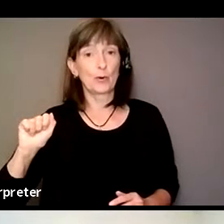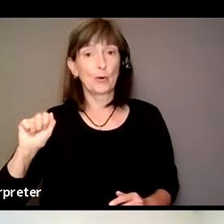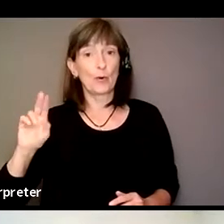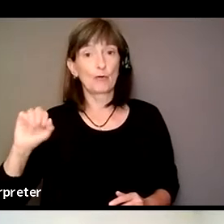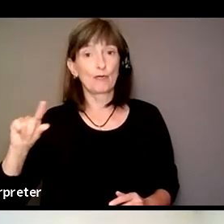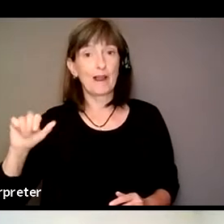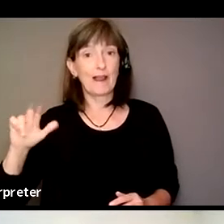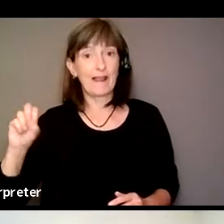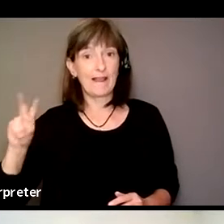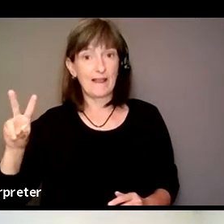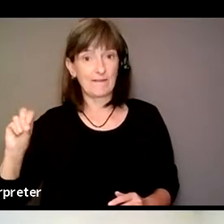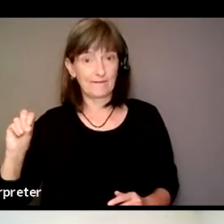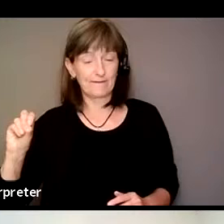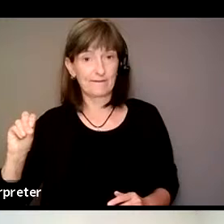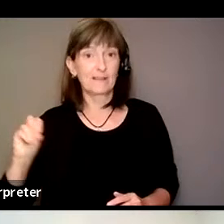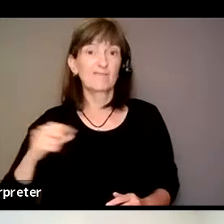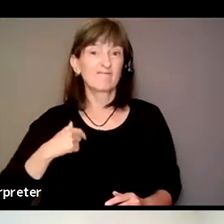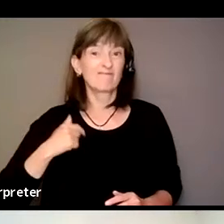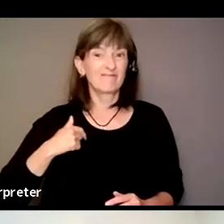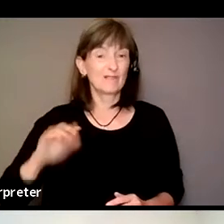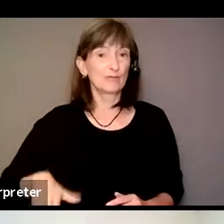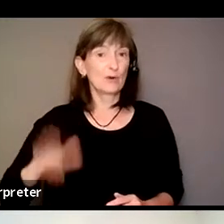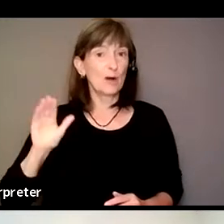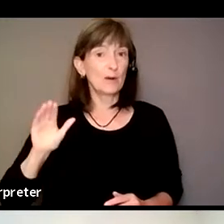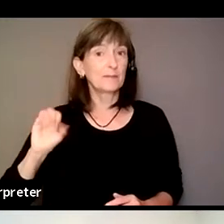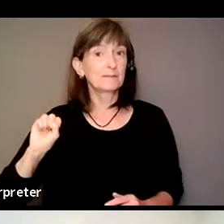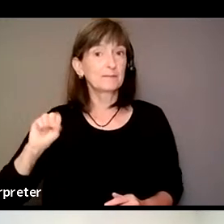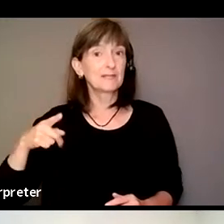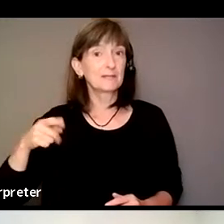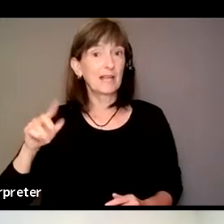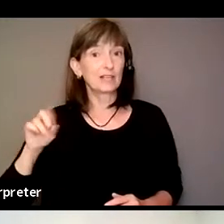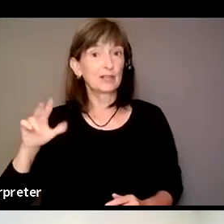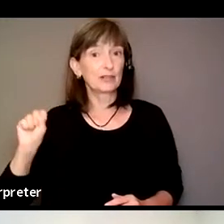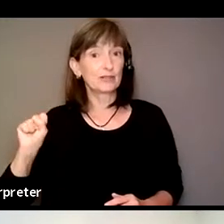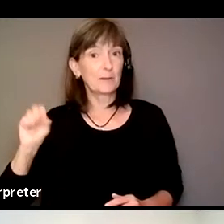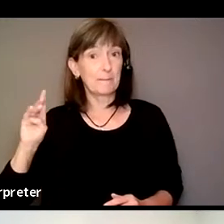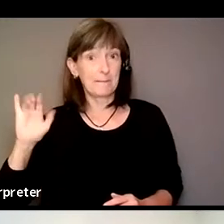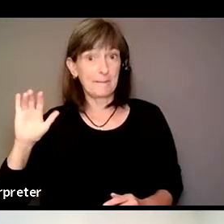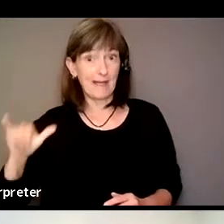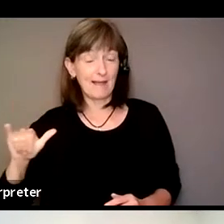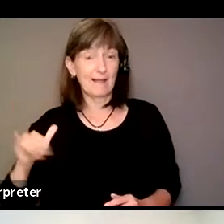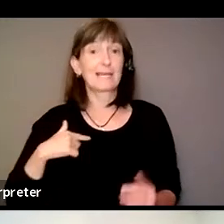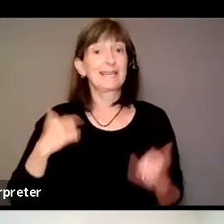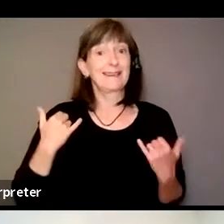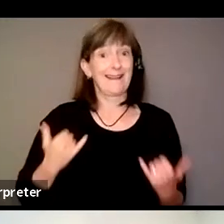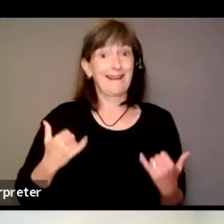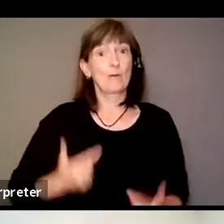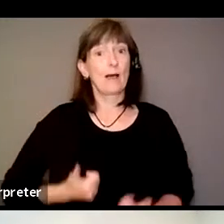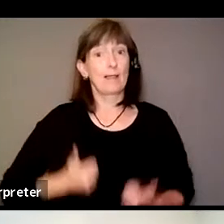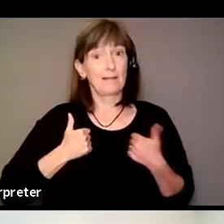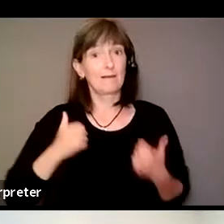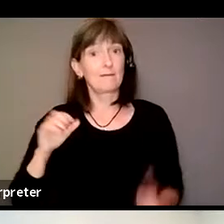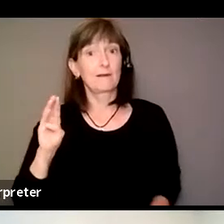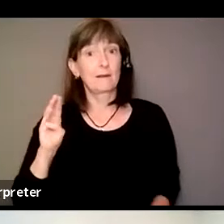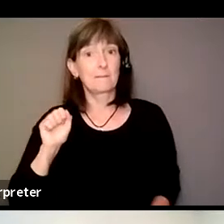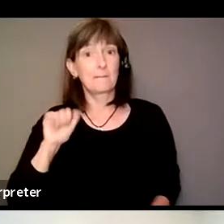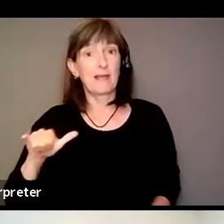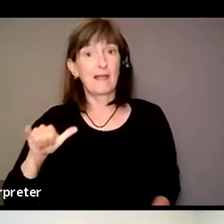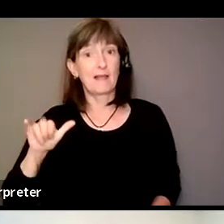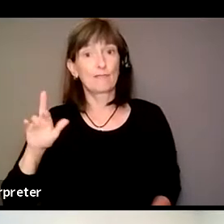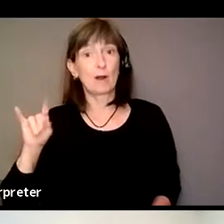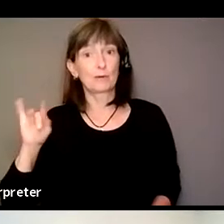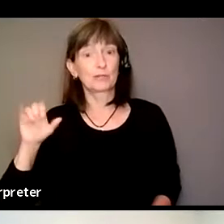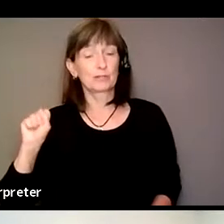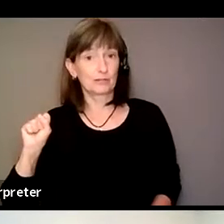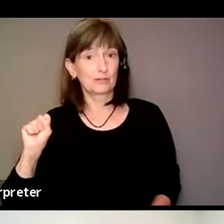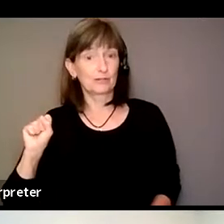up, actually, in the community of Spaniards Bay, and I currently live now in Bay Roberts. For me, my experience, I was a young